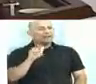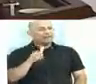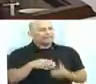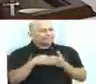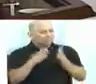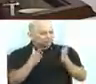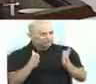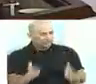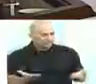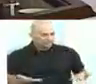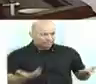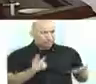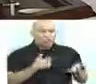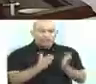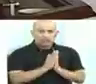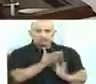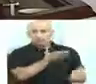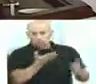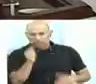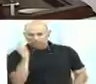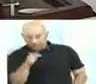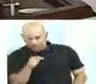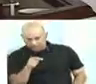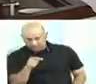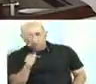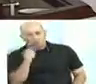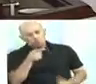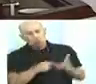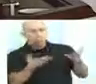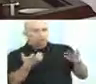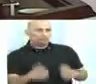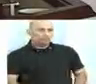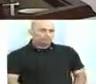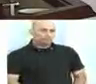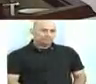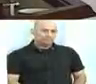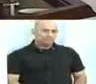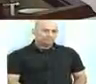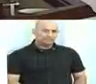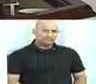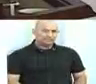here. I asked you to bring that, and that's what I want.